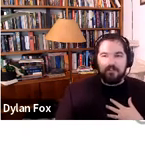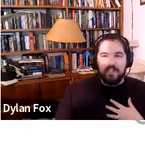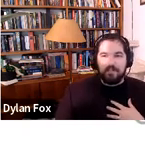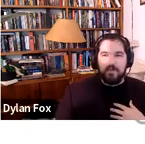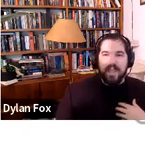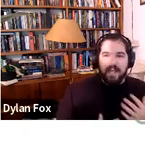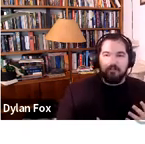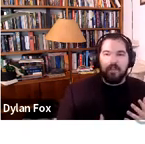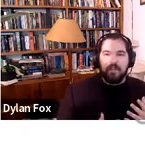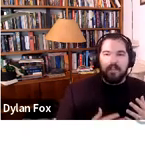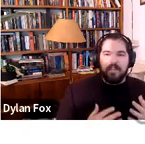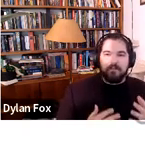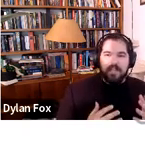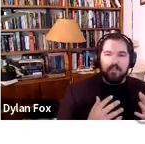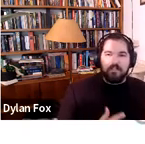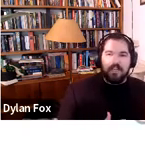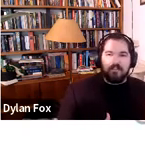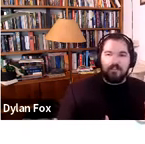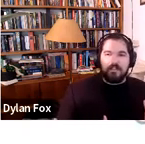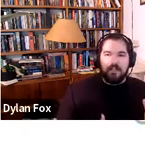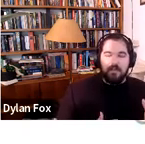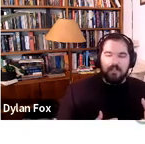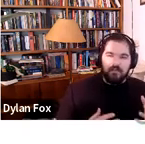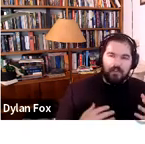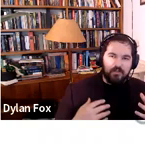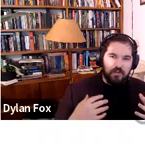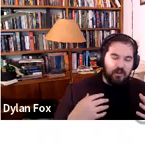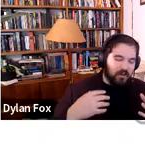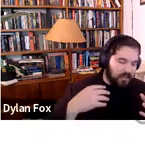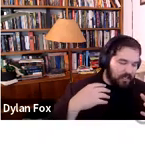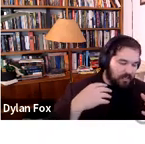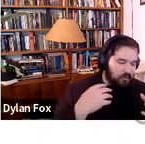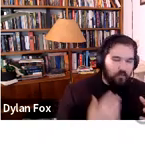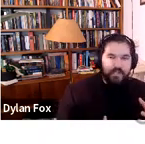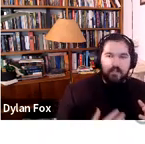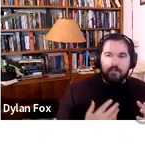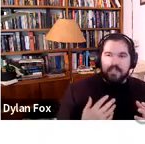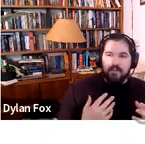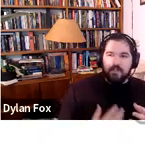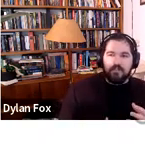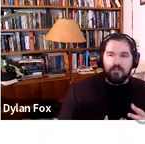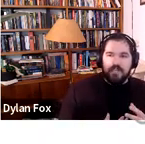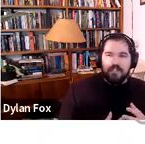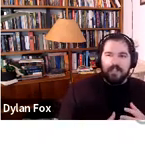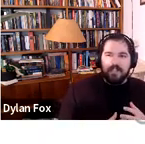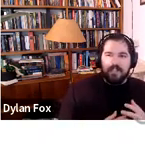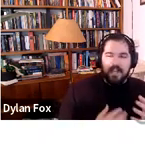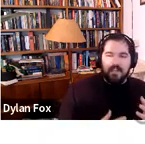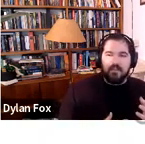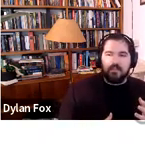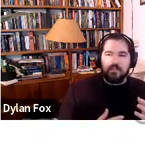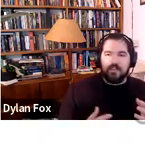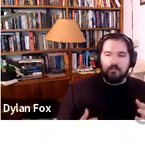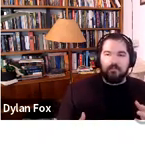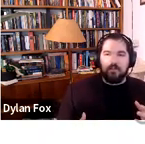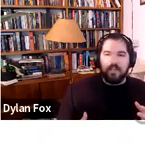that are conflict. We want to help them take those standards, make sure that those are, you know, real based on real user needs, and then connect